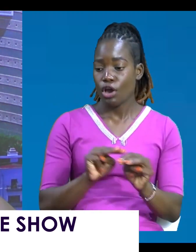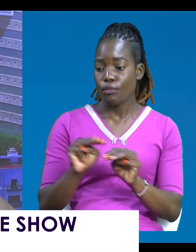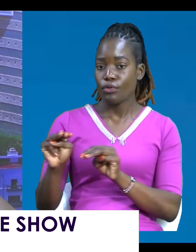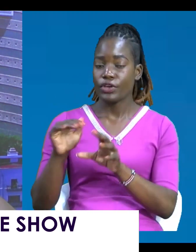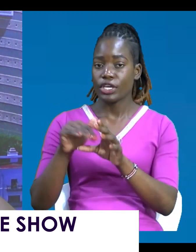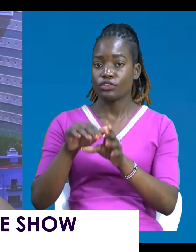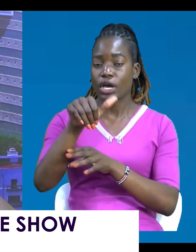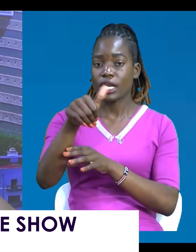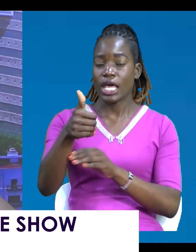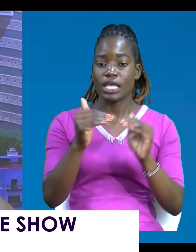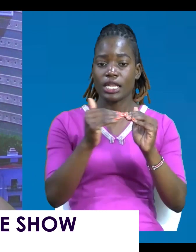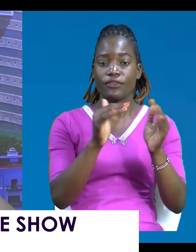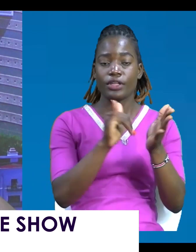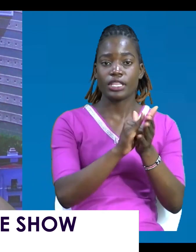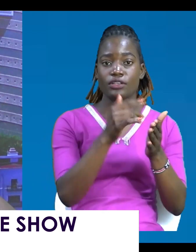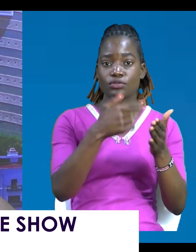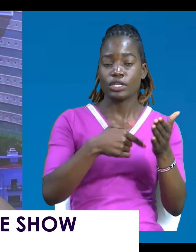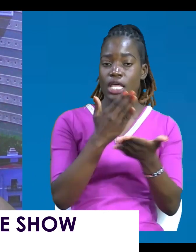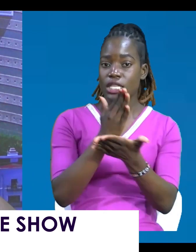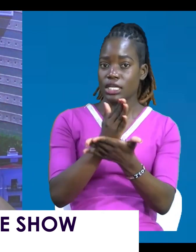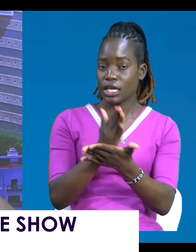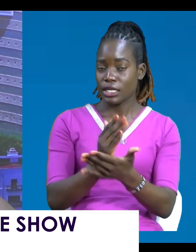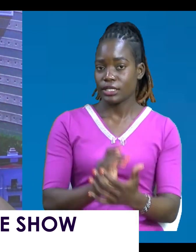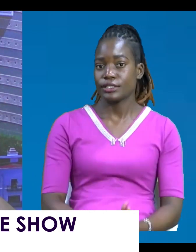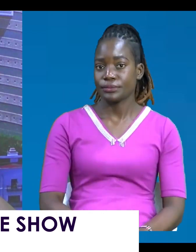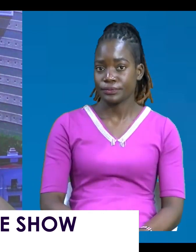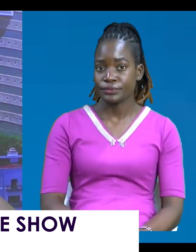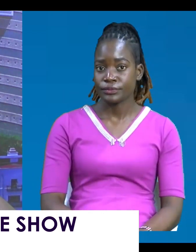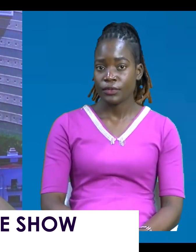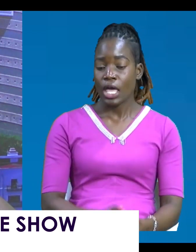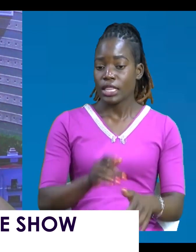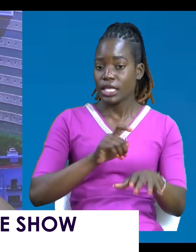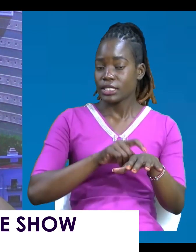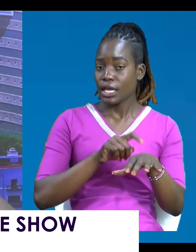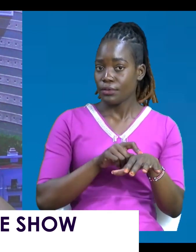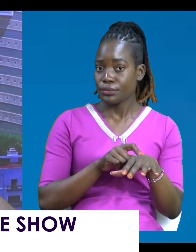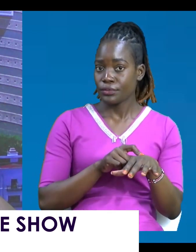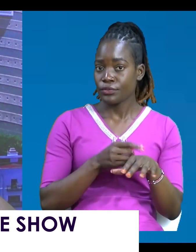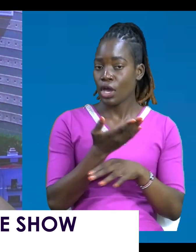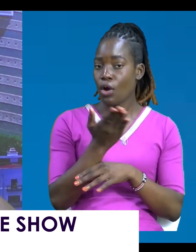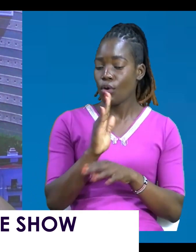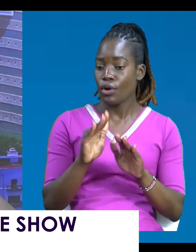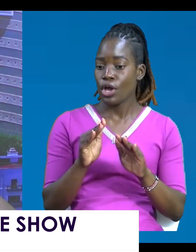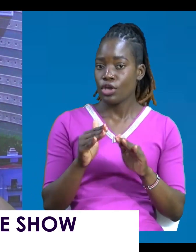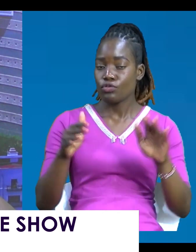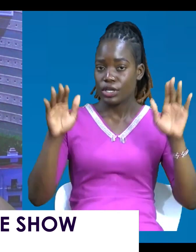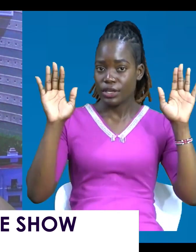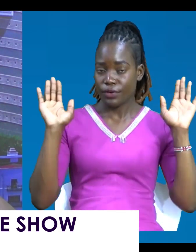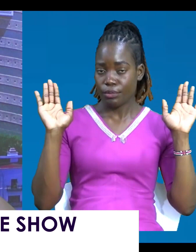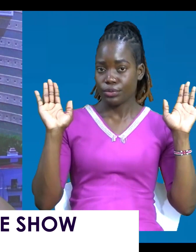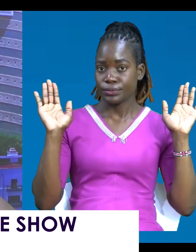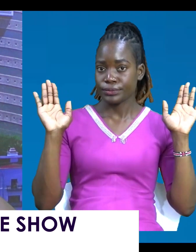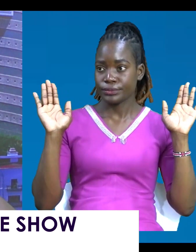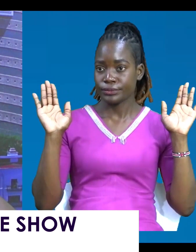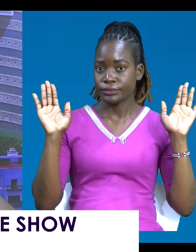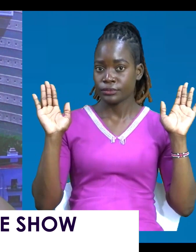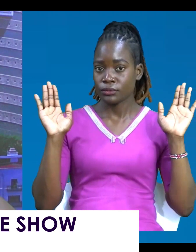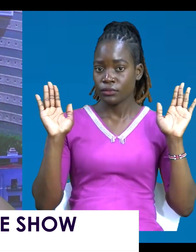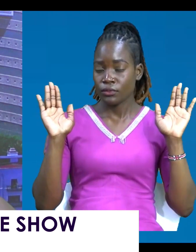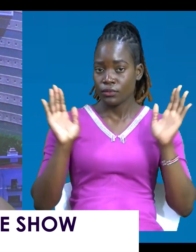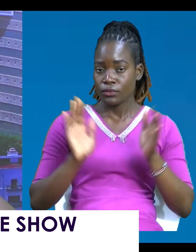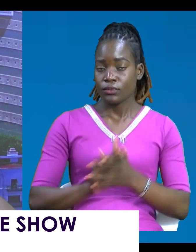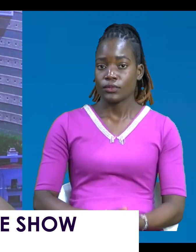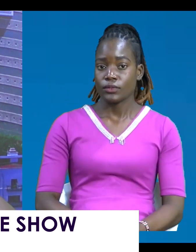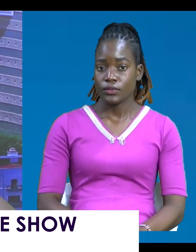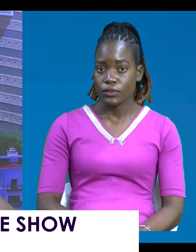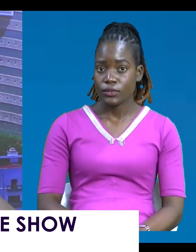into another level. That is just the reality. The moment you give up a